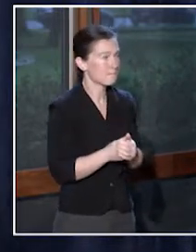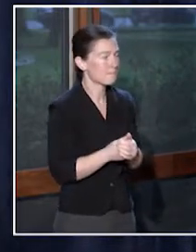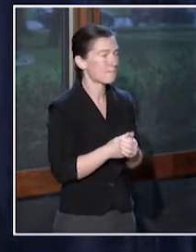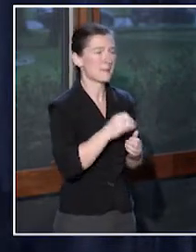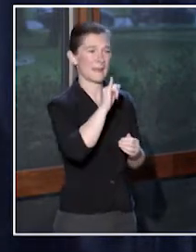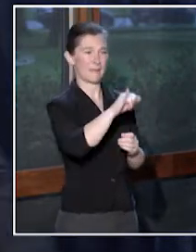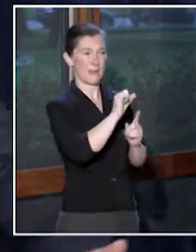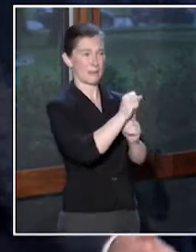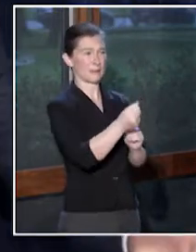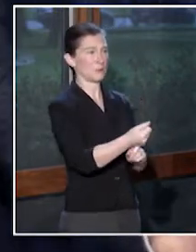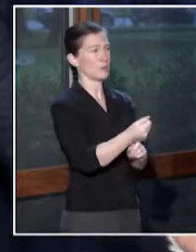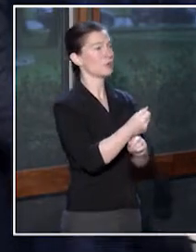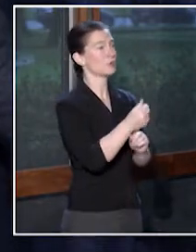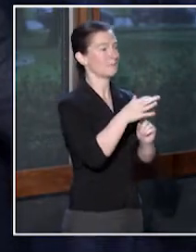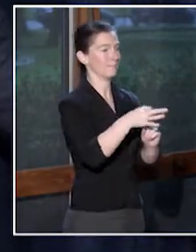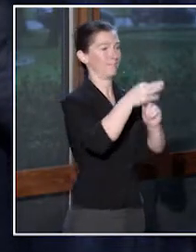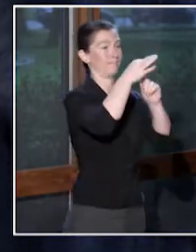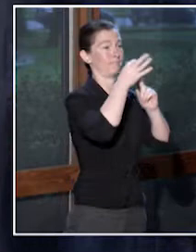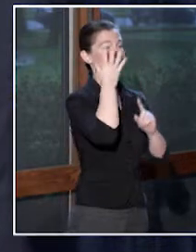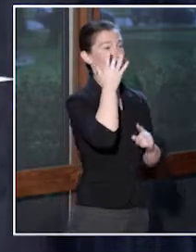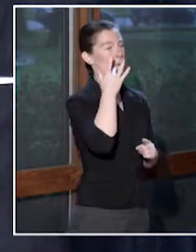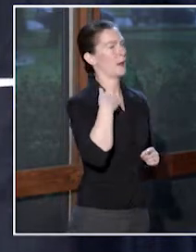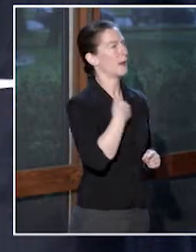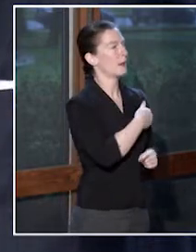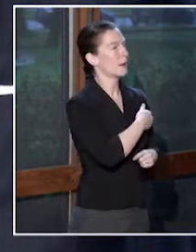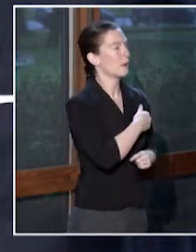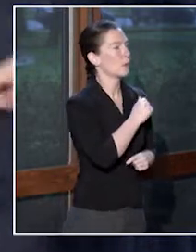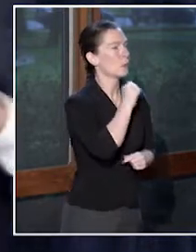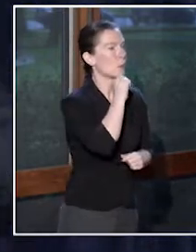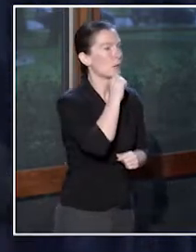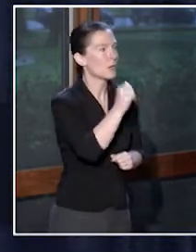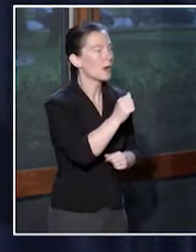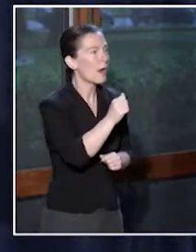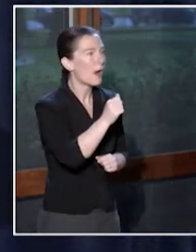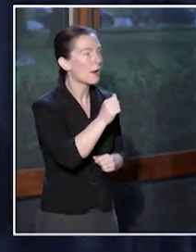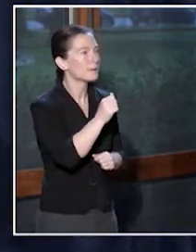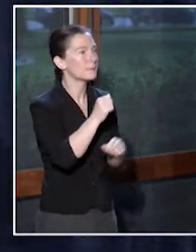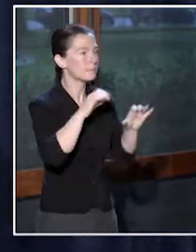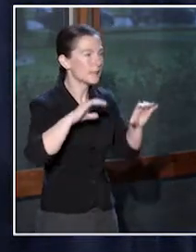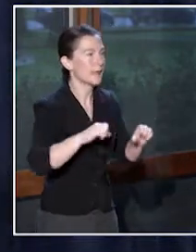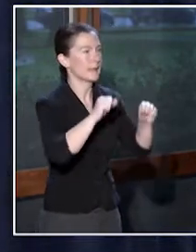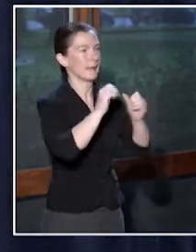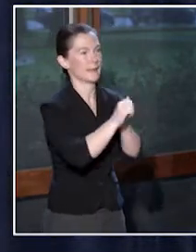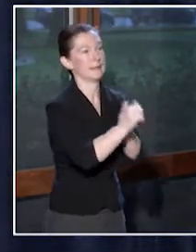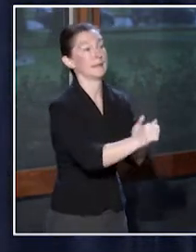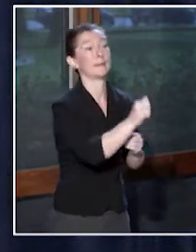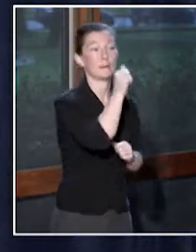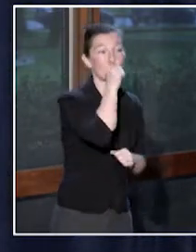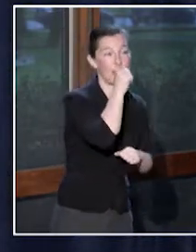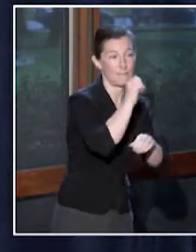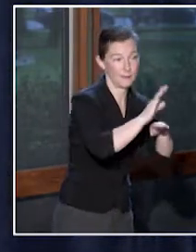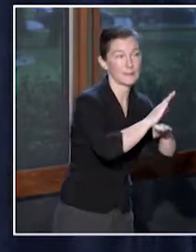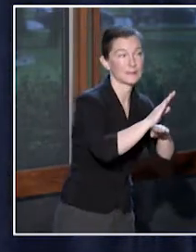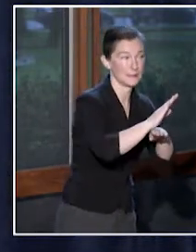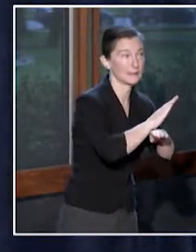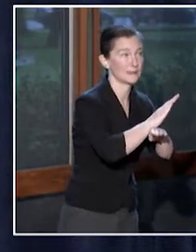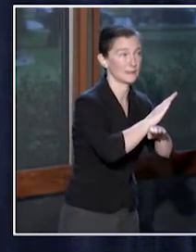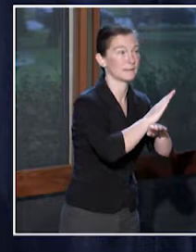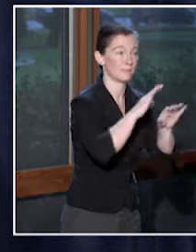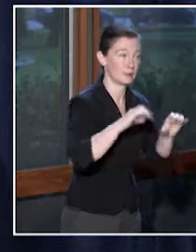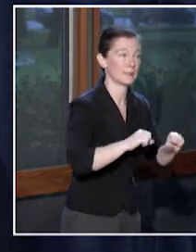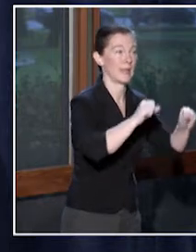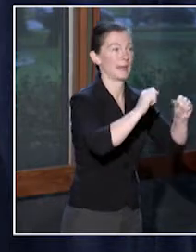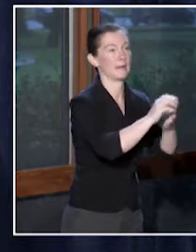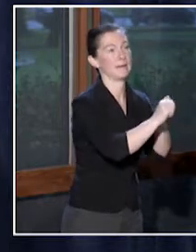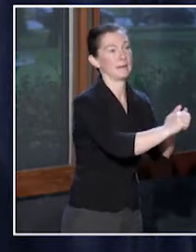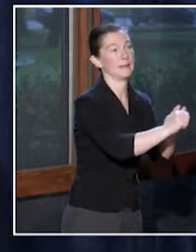is we're not the ones standing by the microphone. The private sector is taking the lead, with government